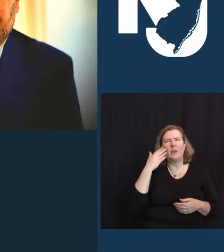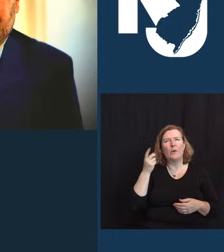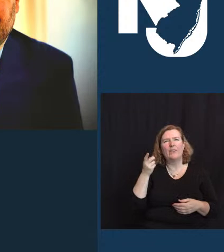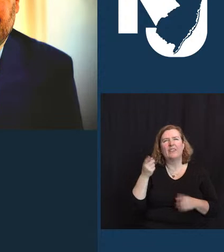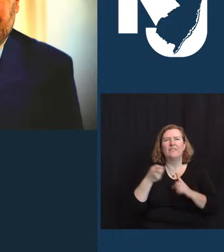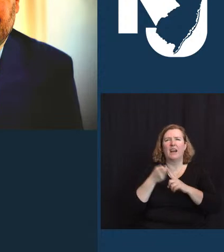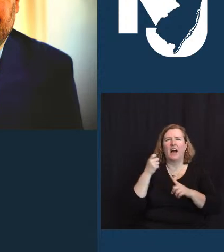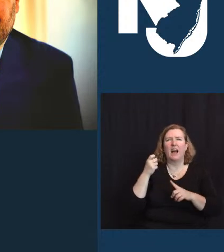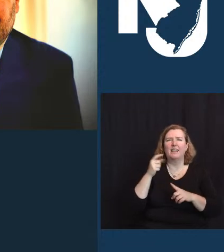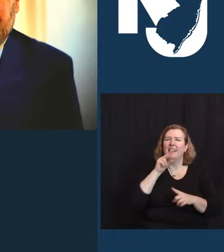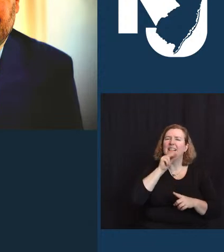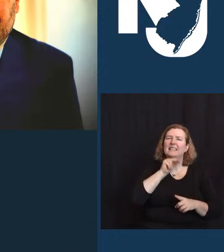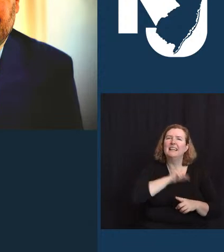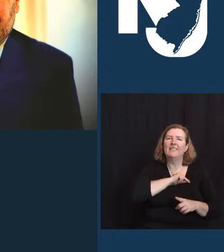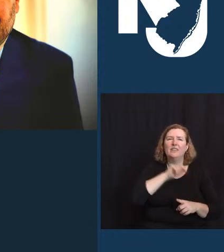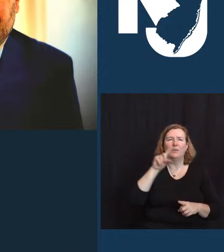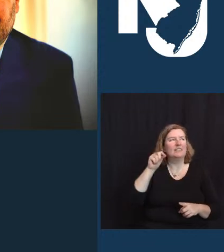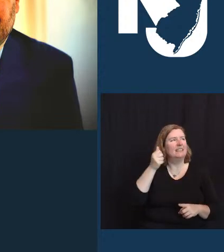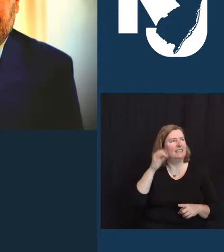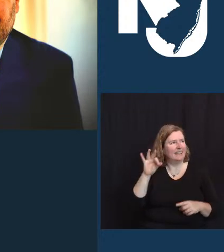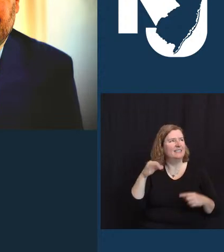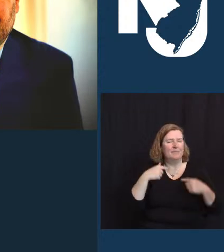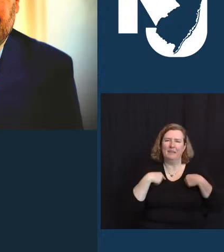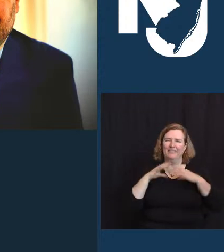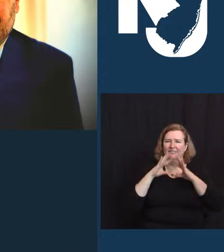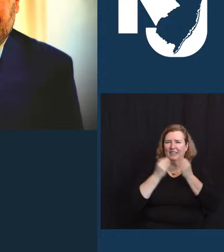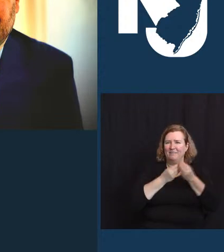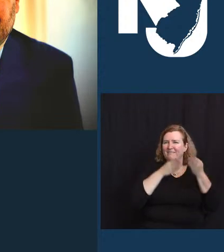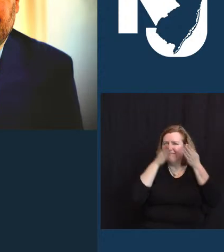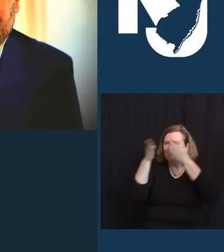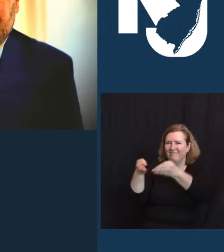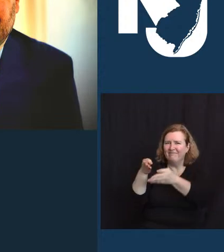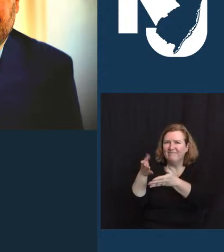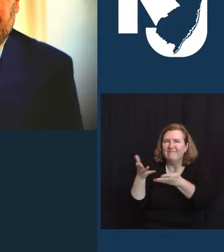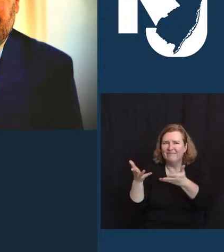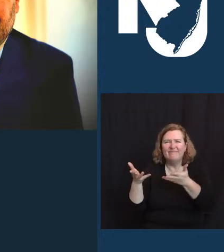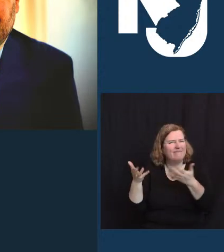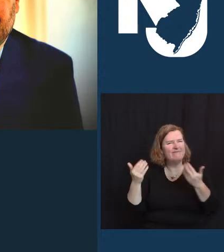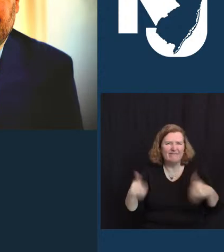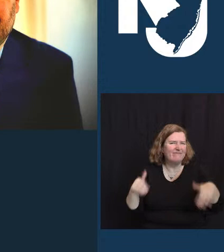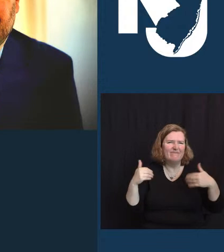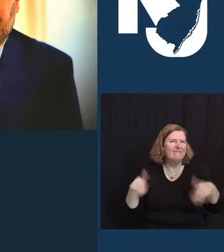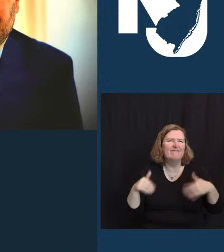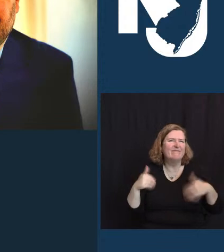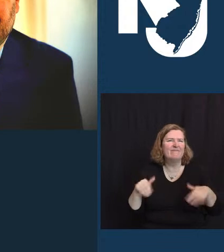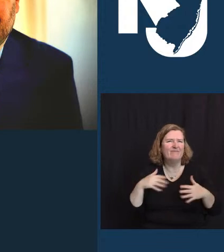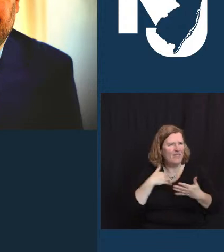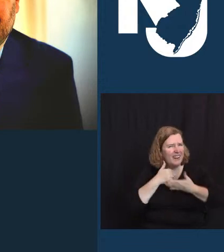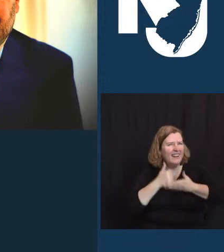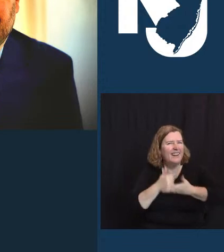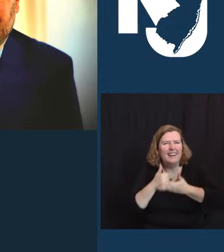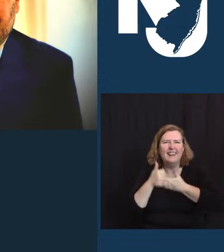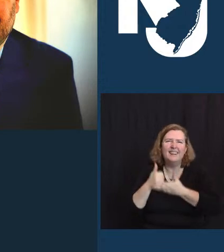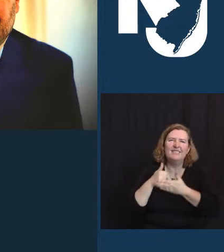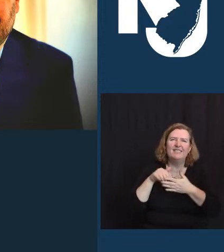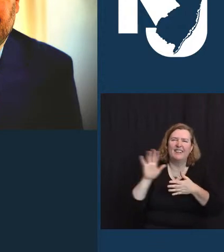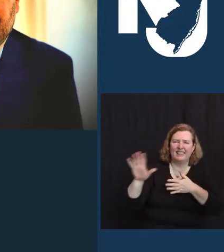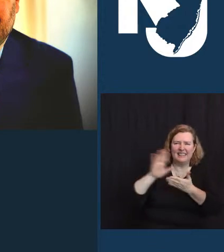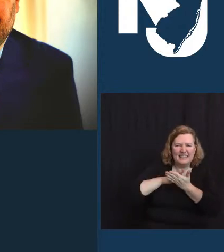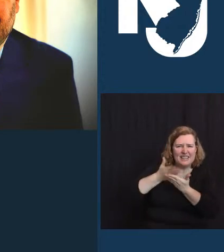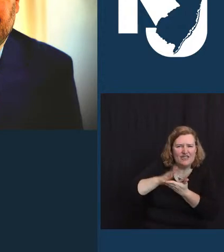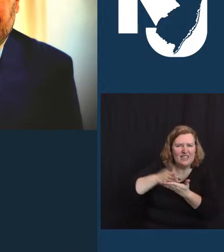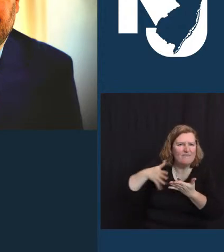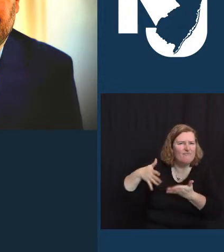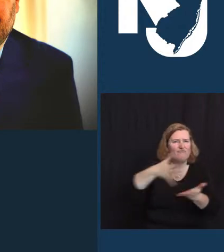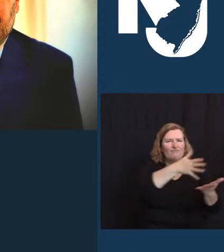Day 2019. How we have grown when we spent our morning helping out in the kitchen. Last year, the